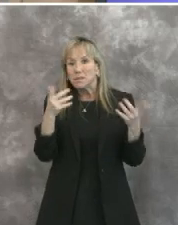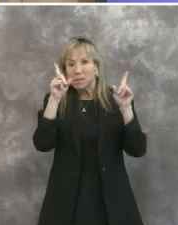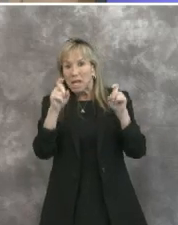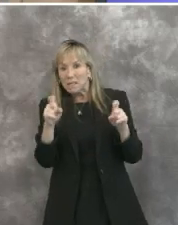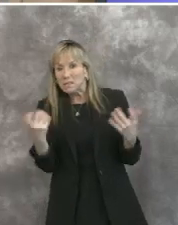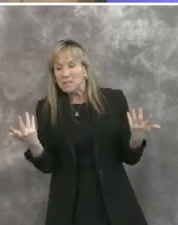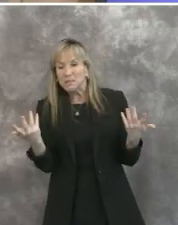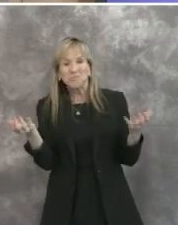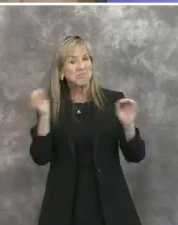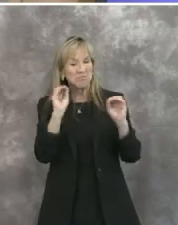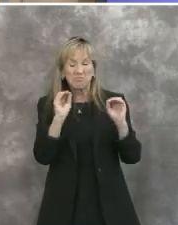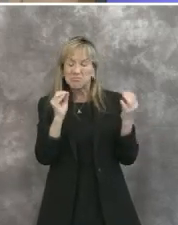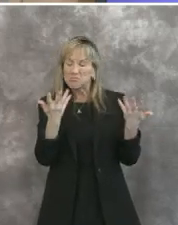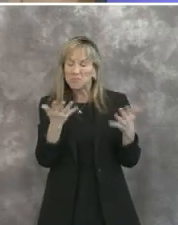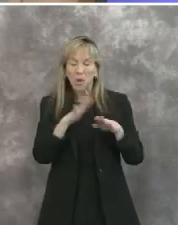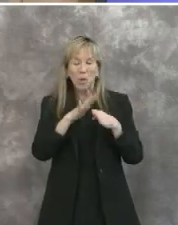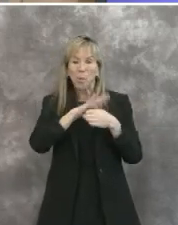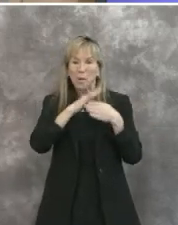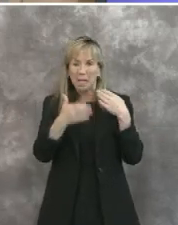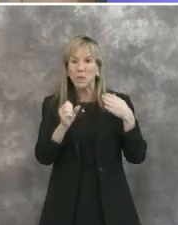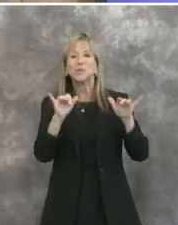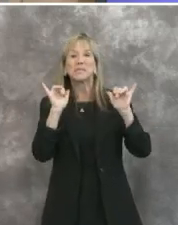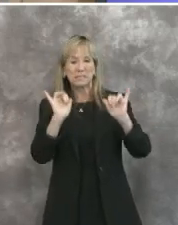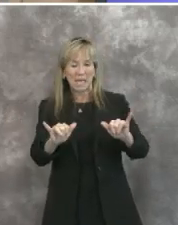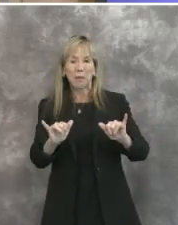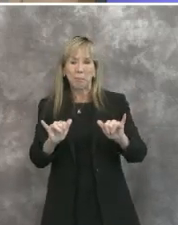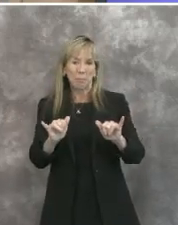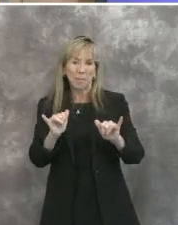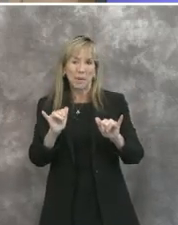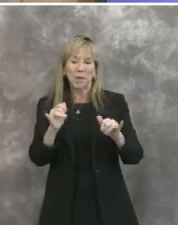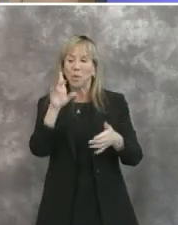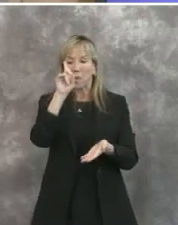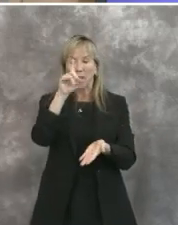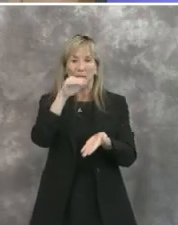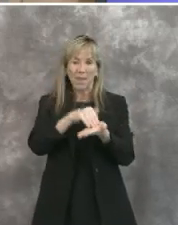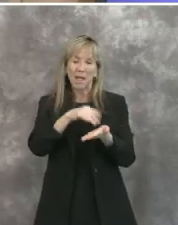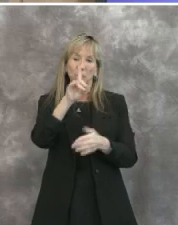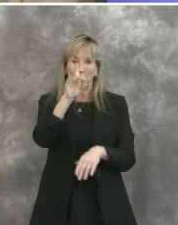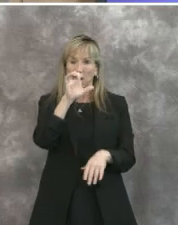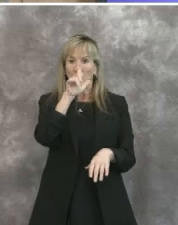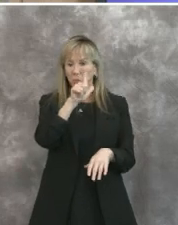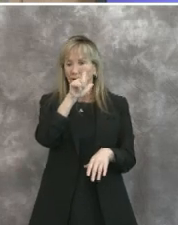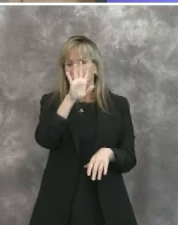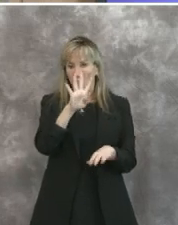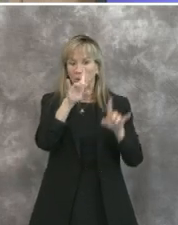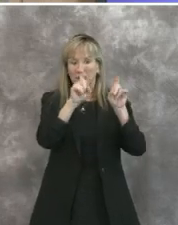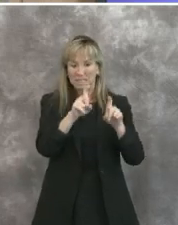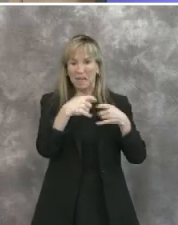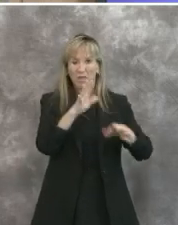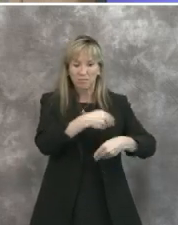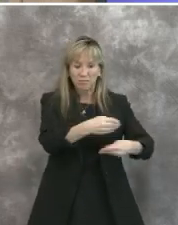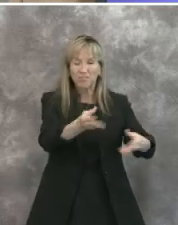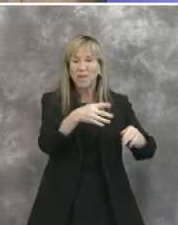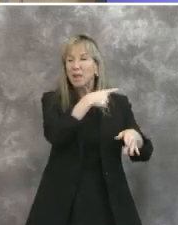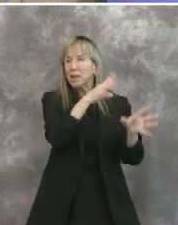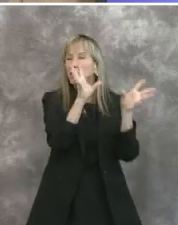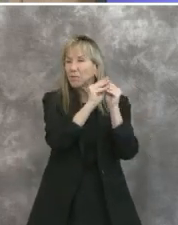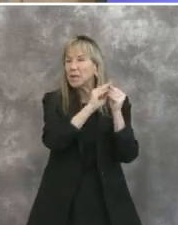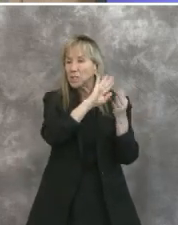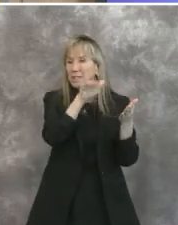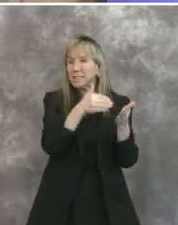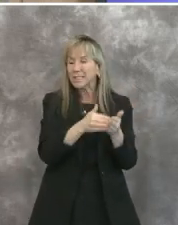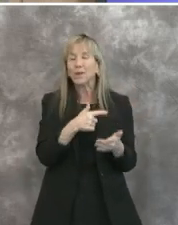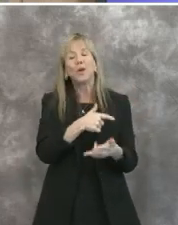weekend. So the number of tests still administered at the convention center is 1,124. That is 3 positive